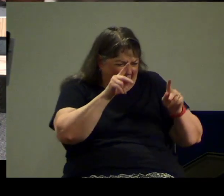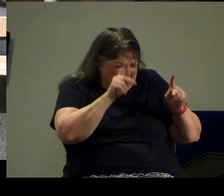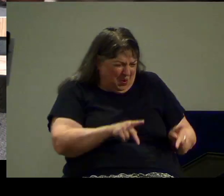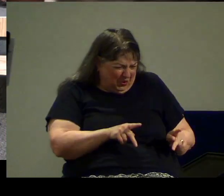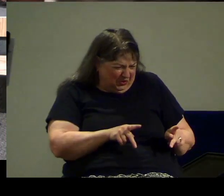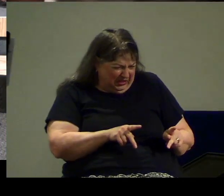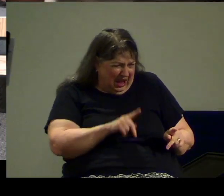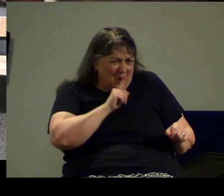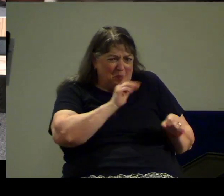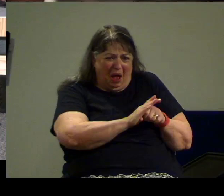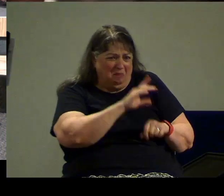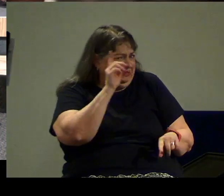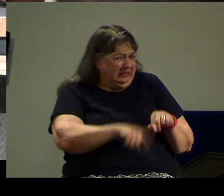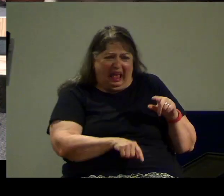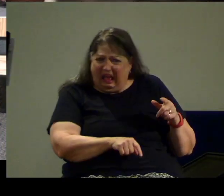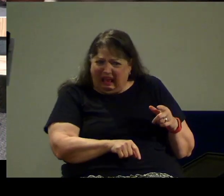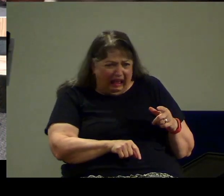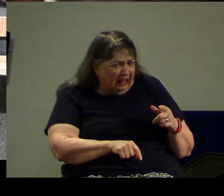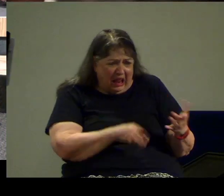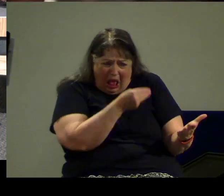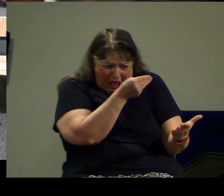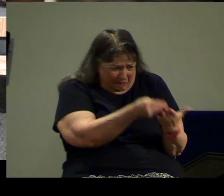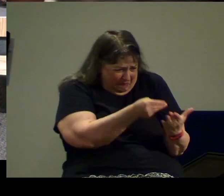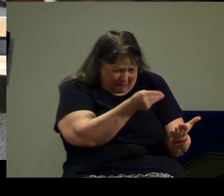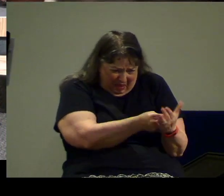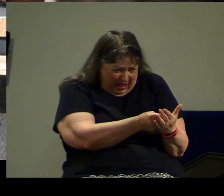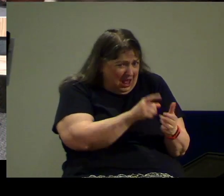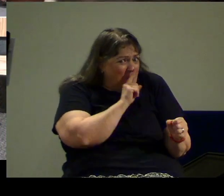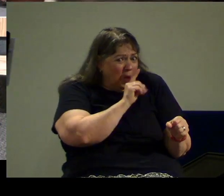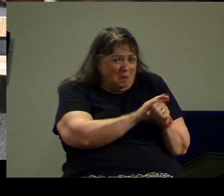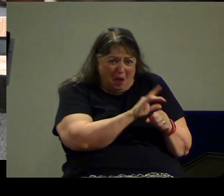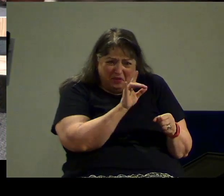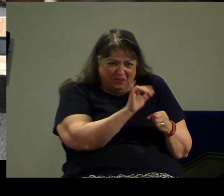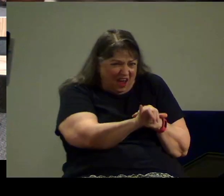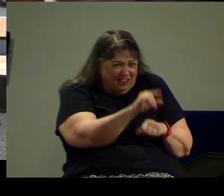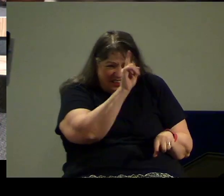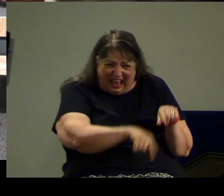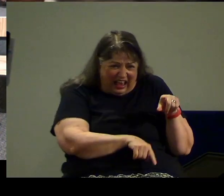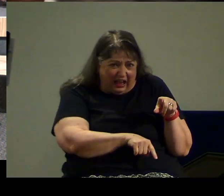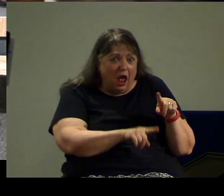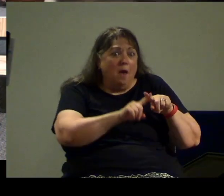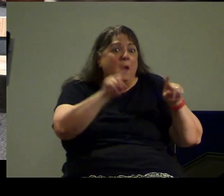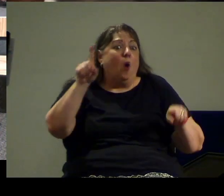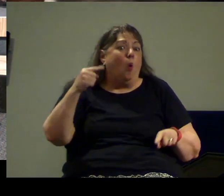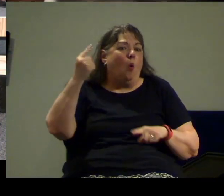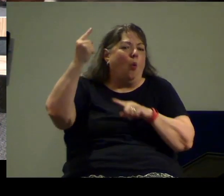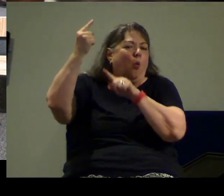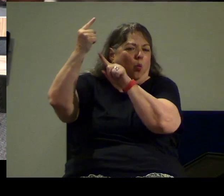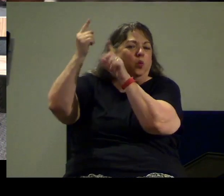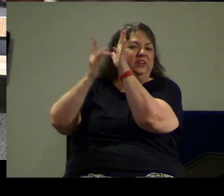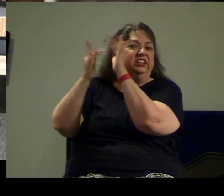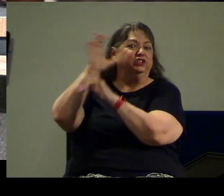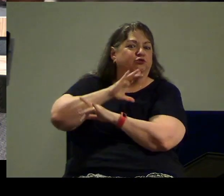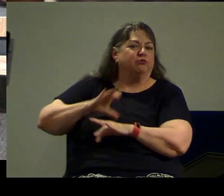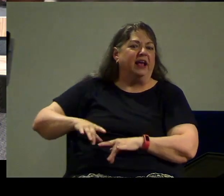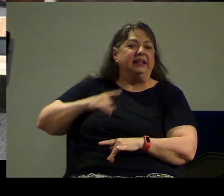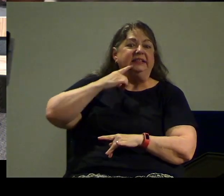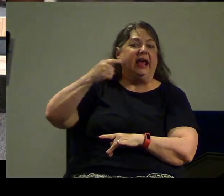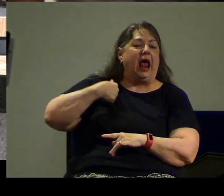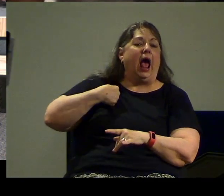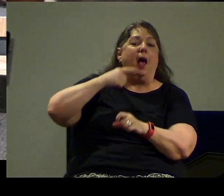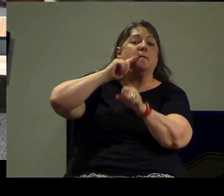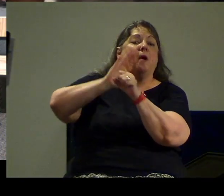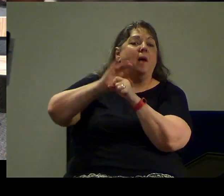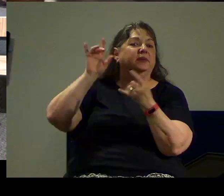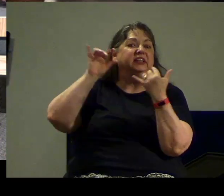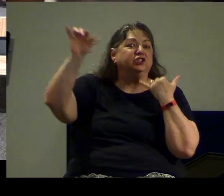No amount of money can promise you forever. But God's Word through Jesus Christ says, I can promise you